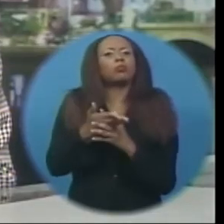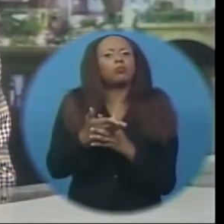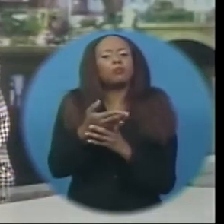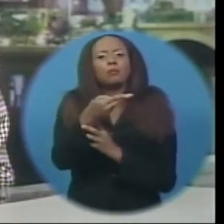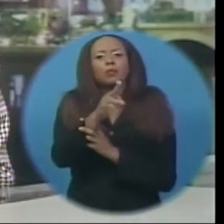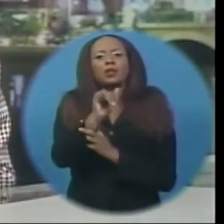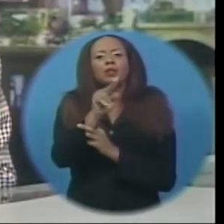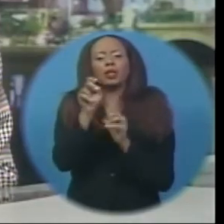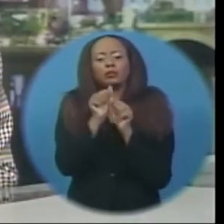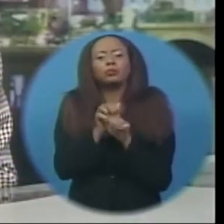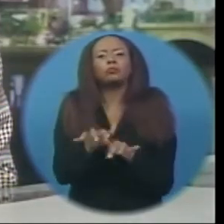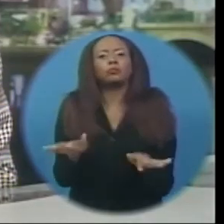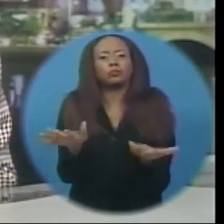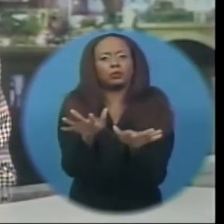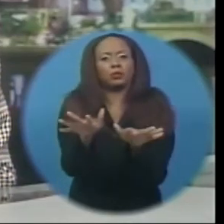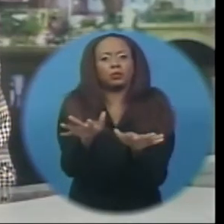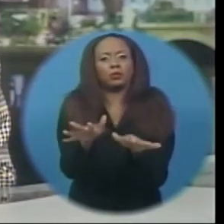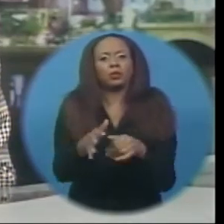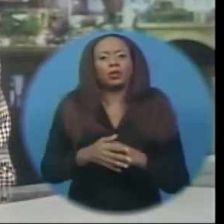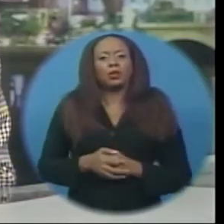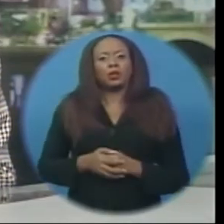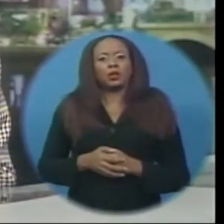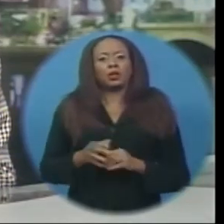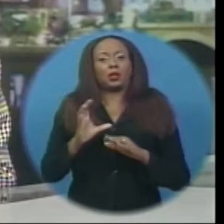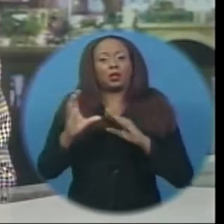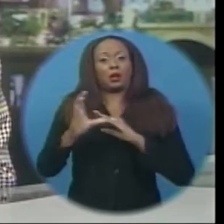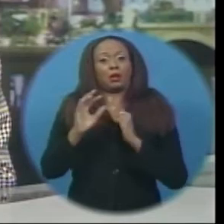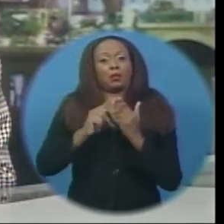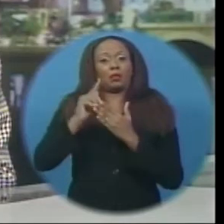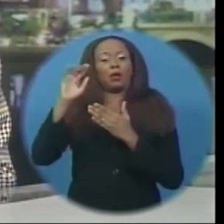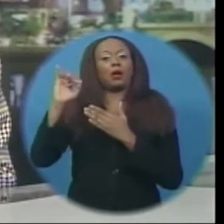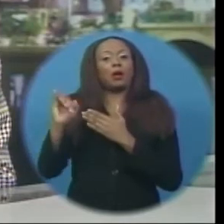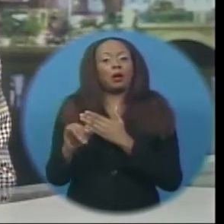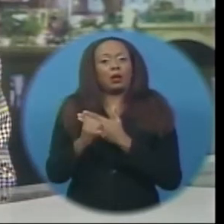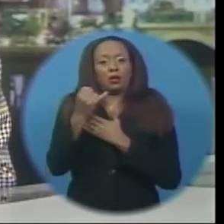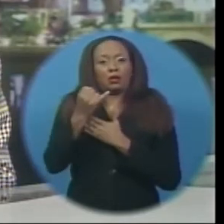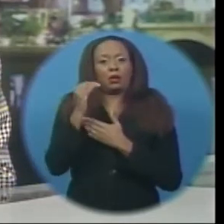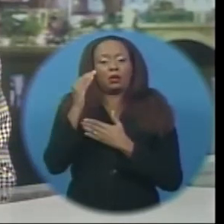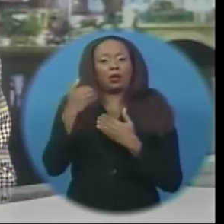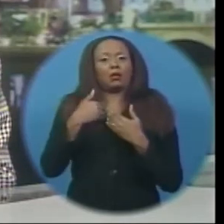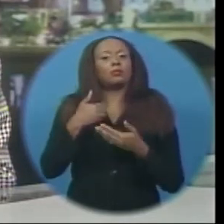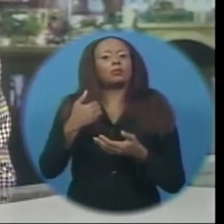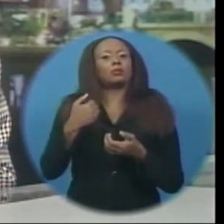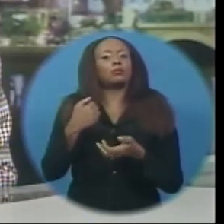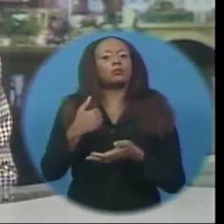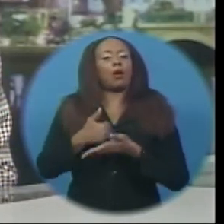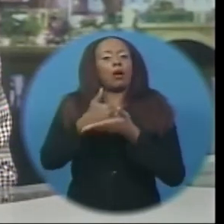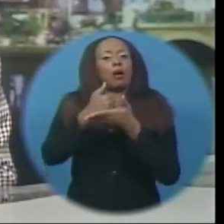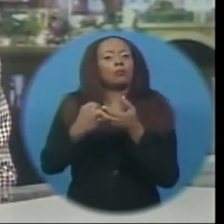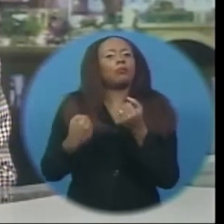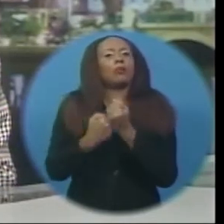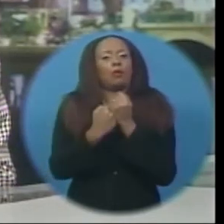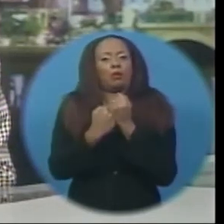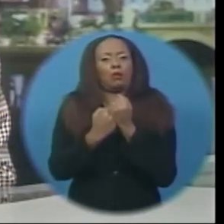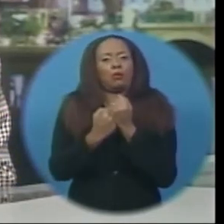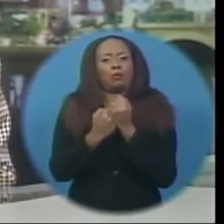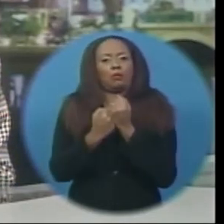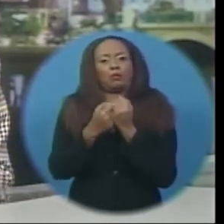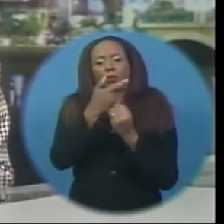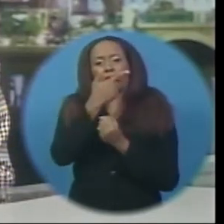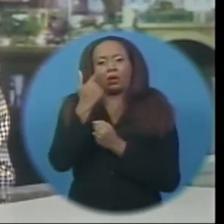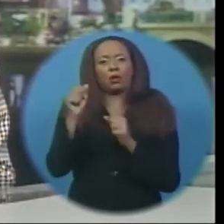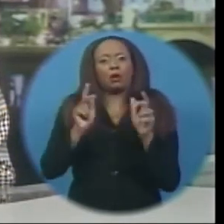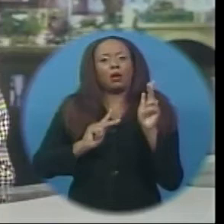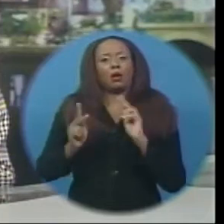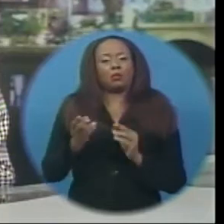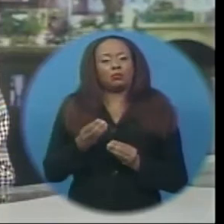virus on the islands. The Dutch Caribbean project is one of 6 awarded funding by the AIDS Fund, made possible through the